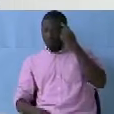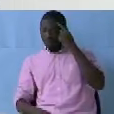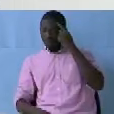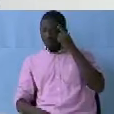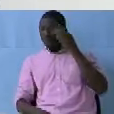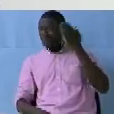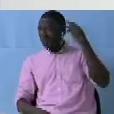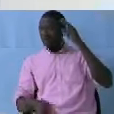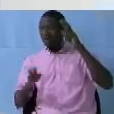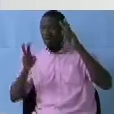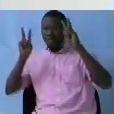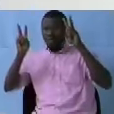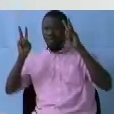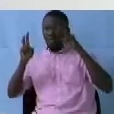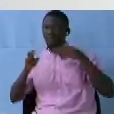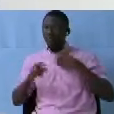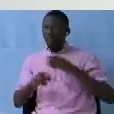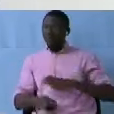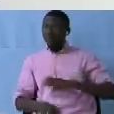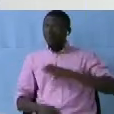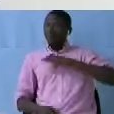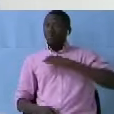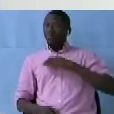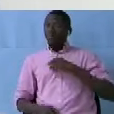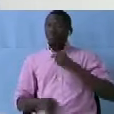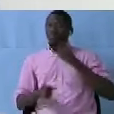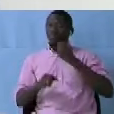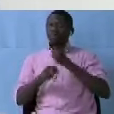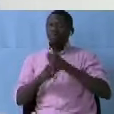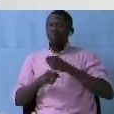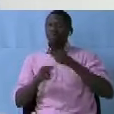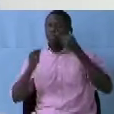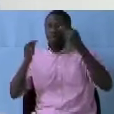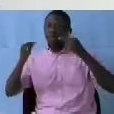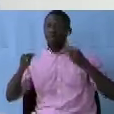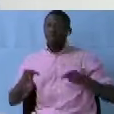President Bawon, ku am fit la pour muna taxaw rek ne mo mun na wiral.